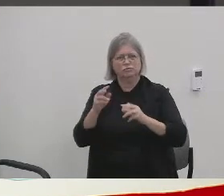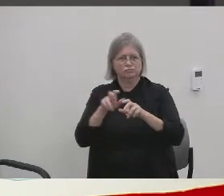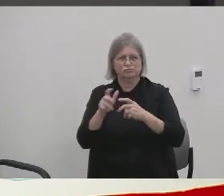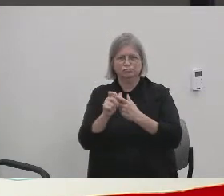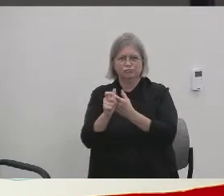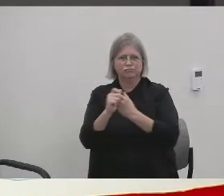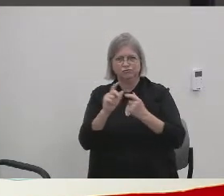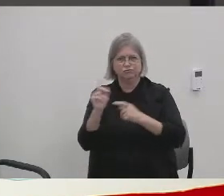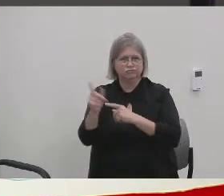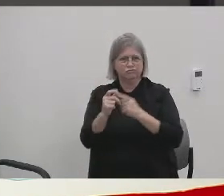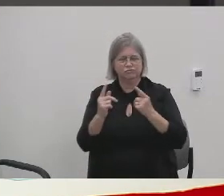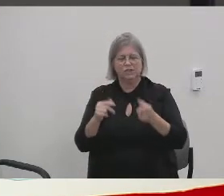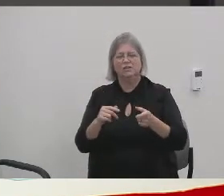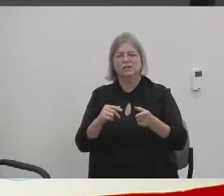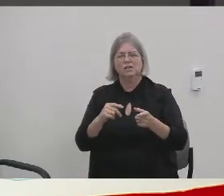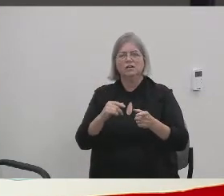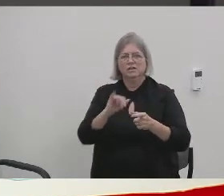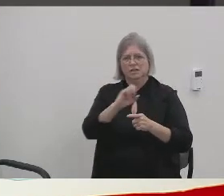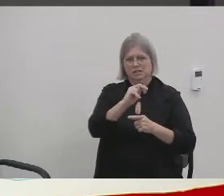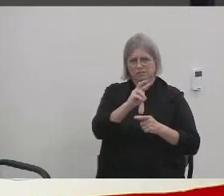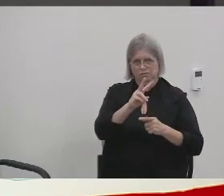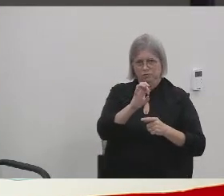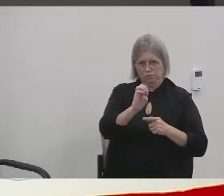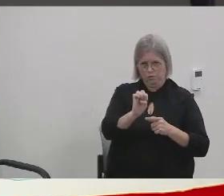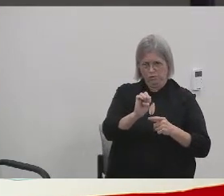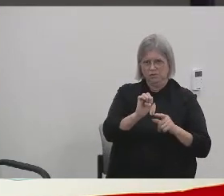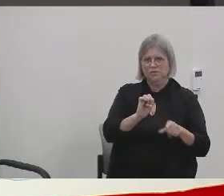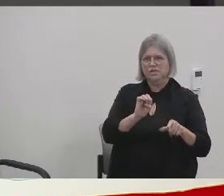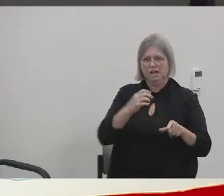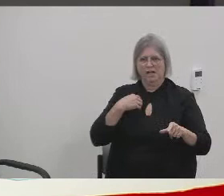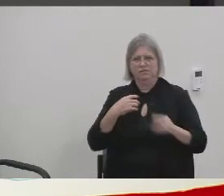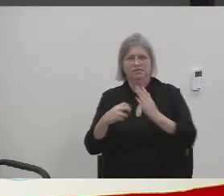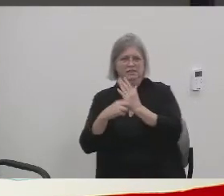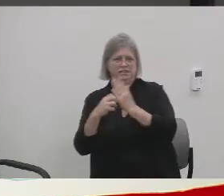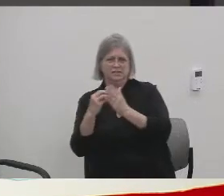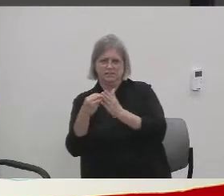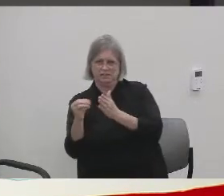the money from ticket sales to actually cover the invoice.